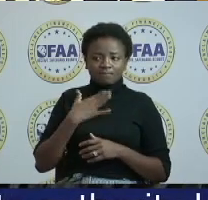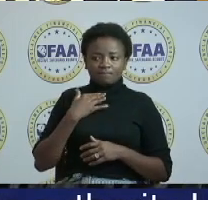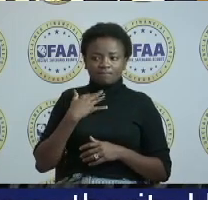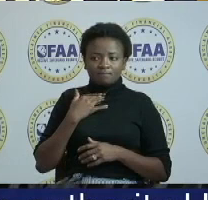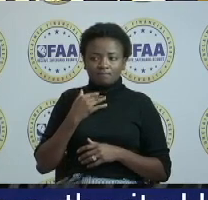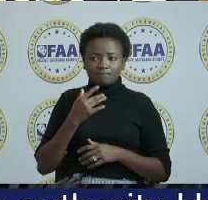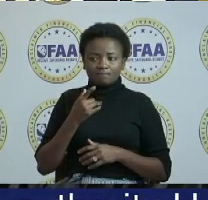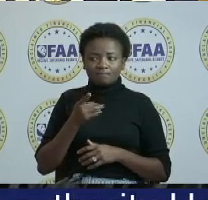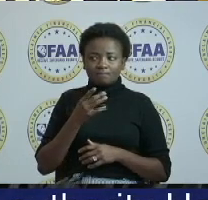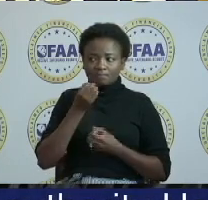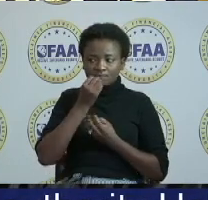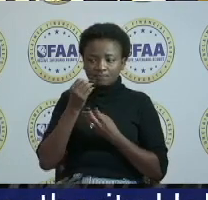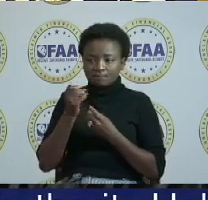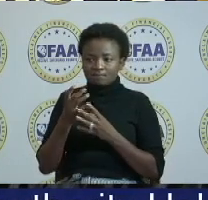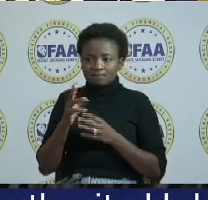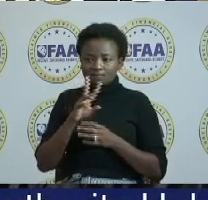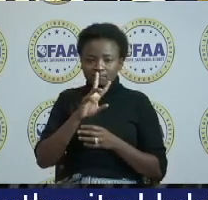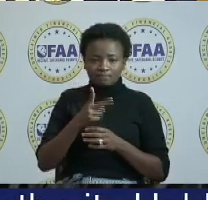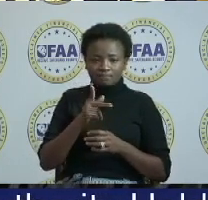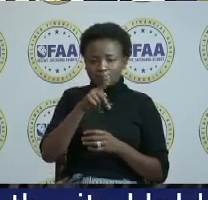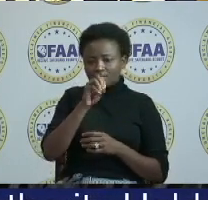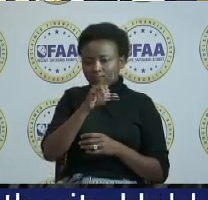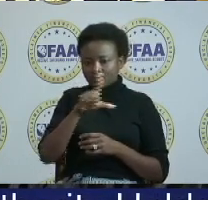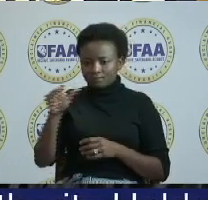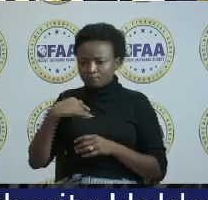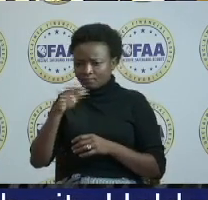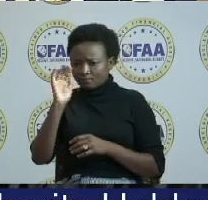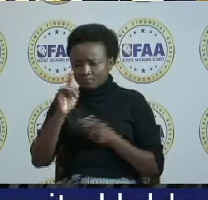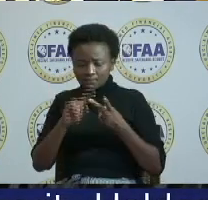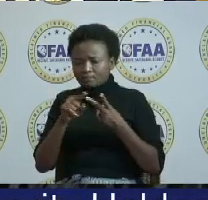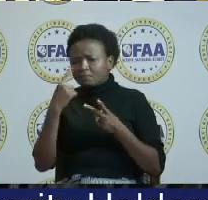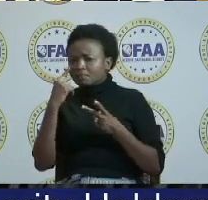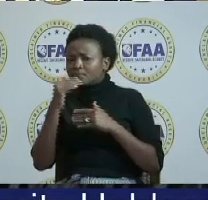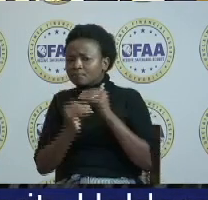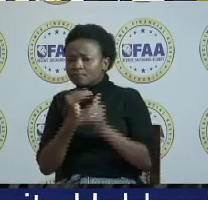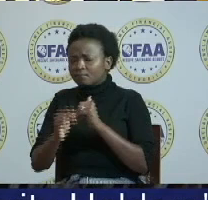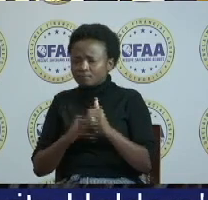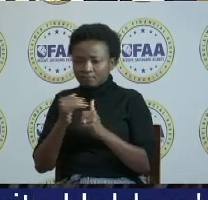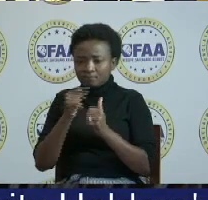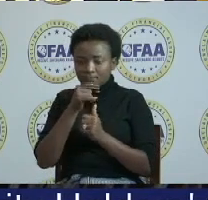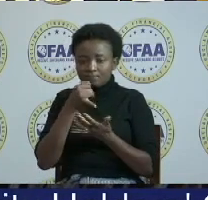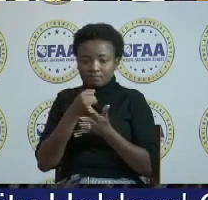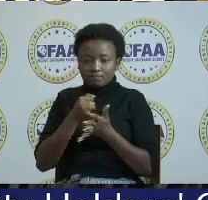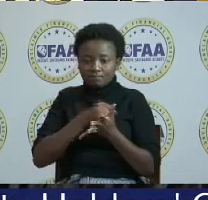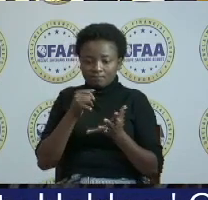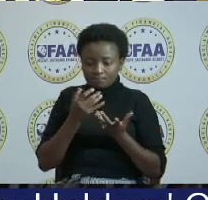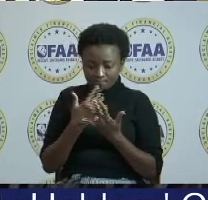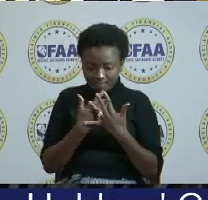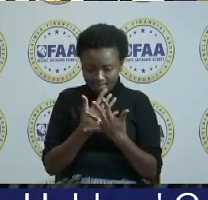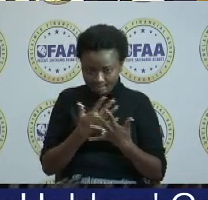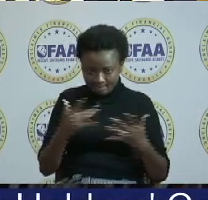the second poll was, how would you rate the processes and procedures involved in compiling and submitting the